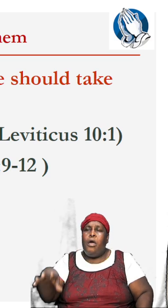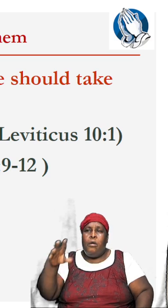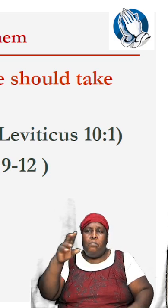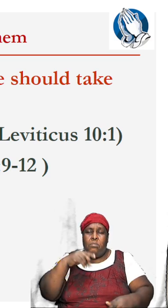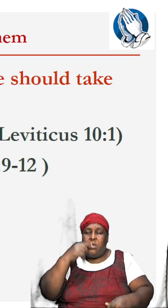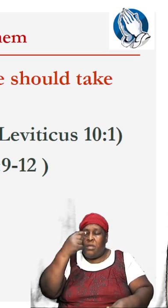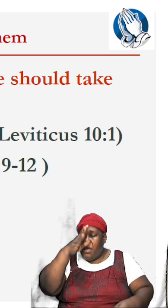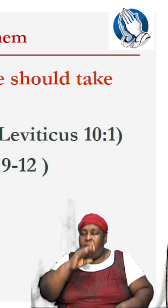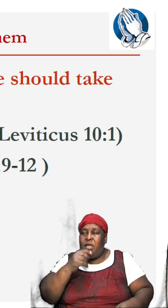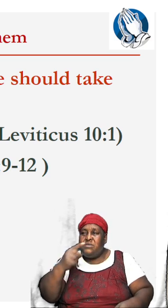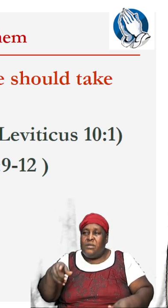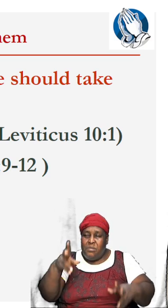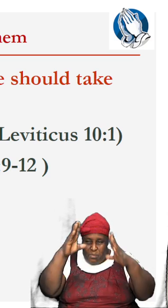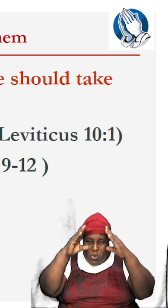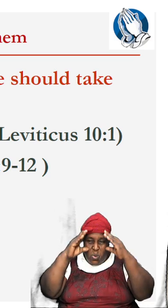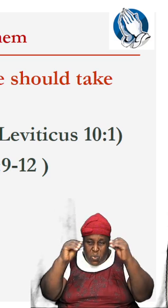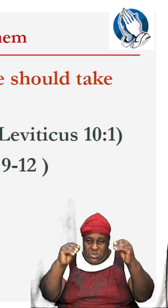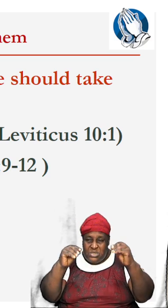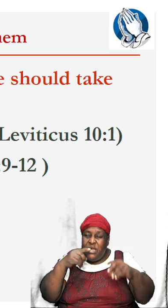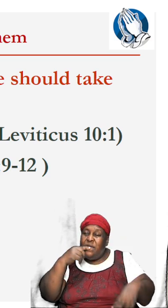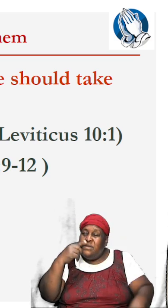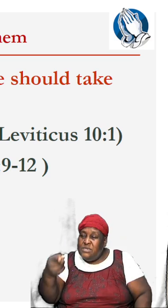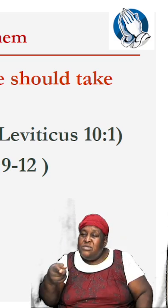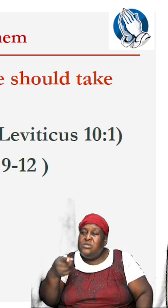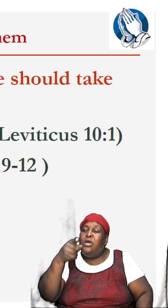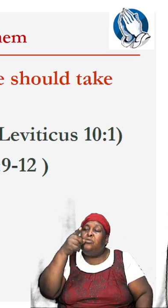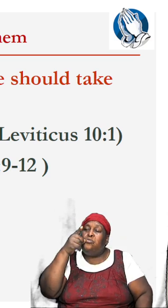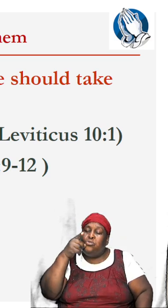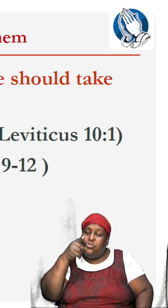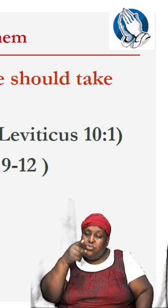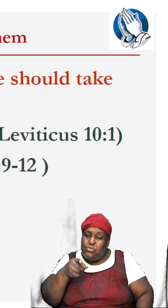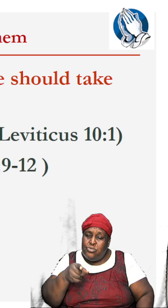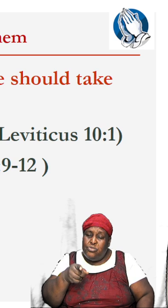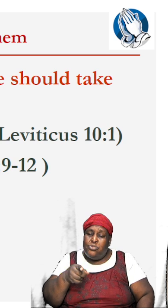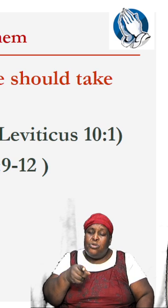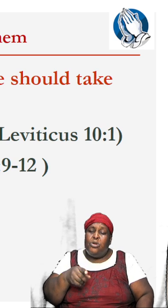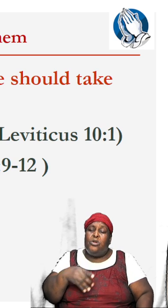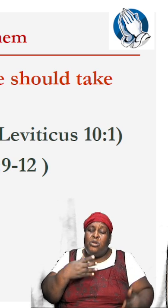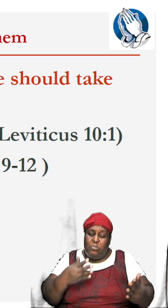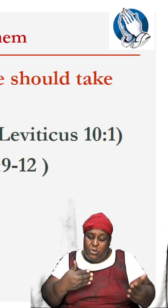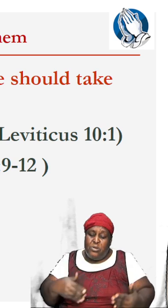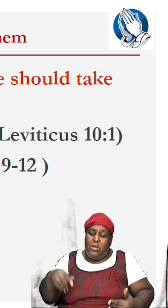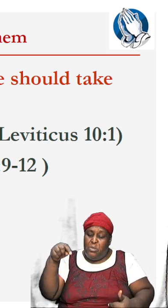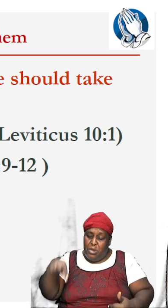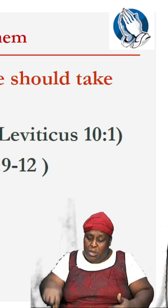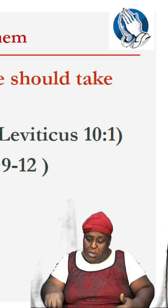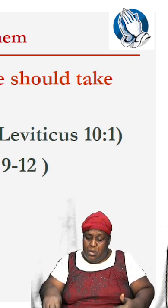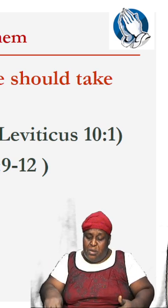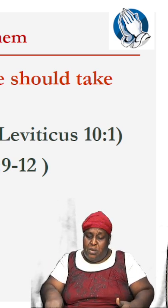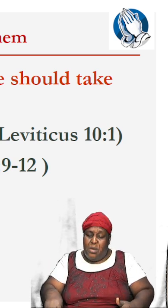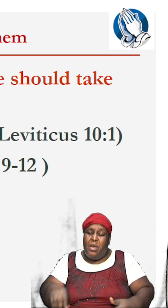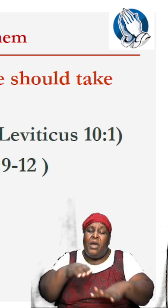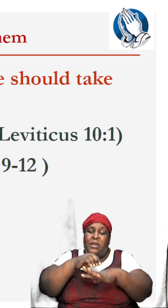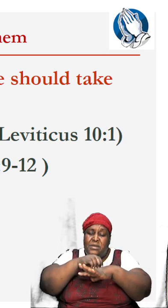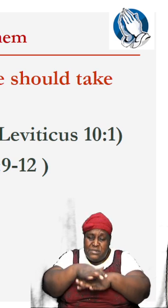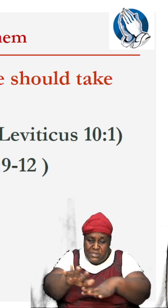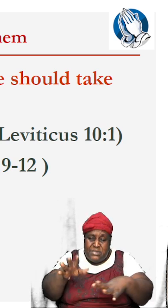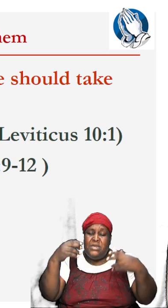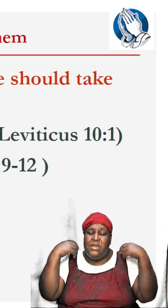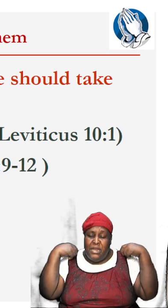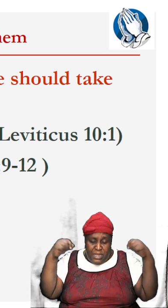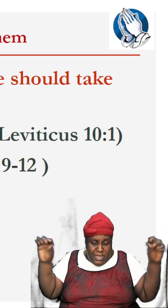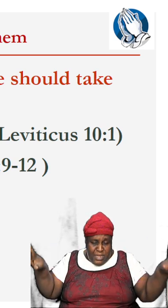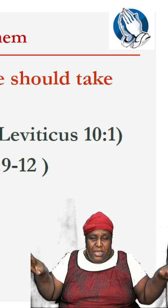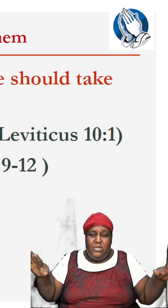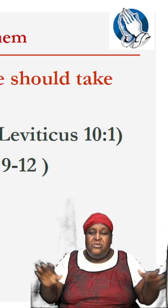you back in Exodus chapter 3 that I'm going to bring them here. From this point on, I'm going to send an angel ahead of